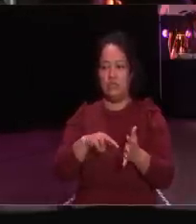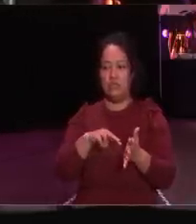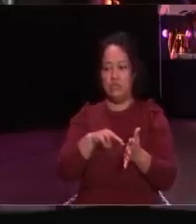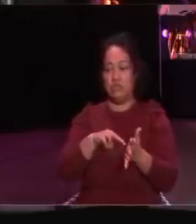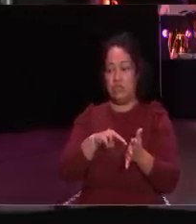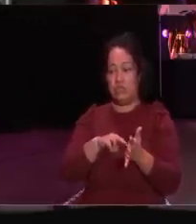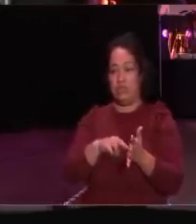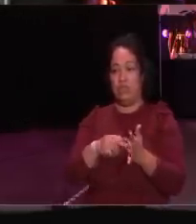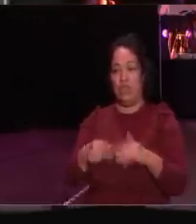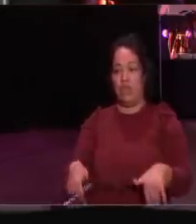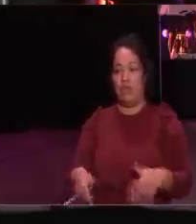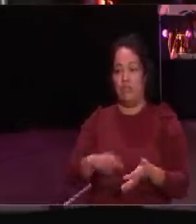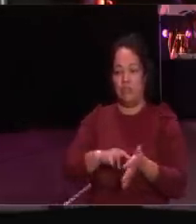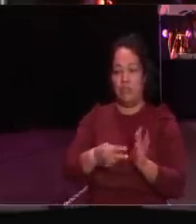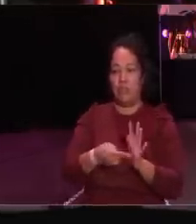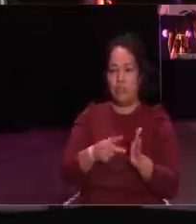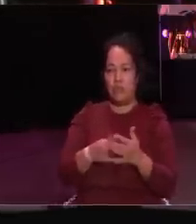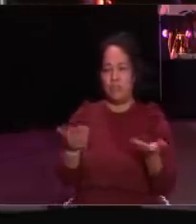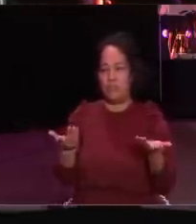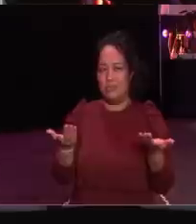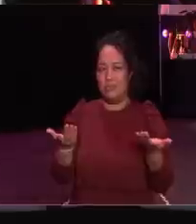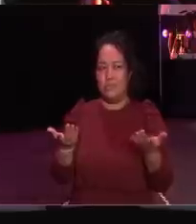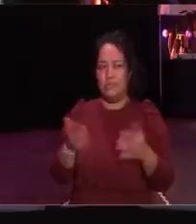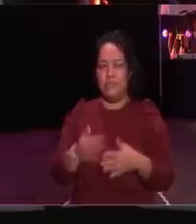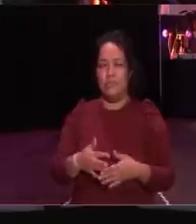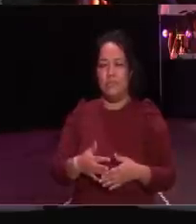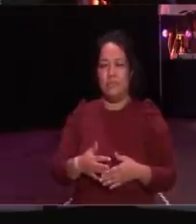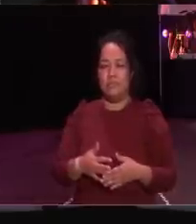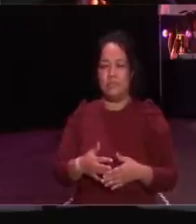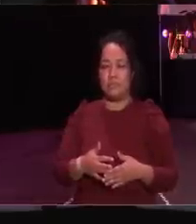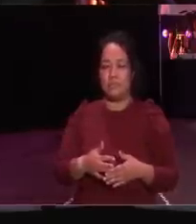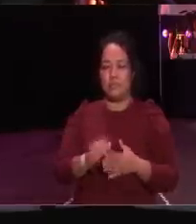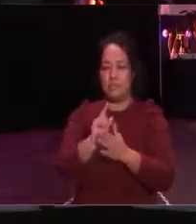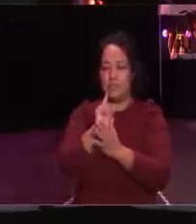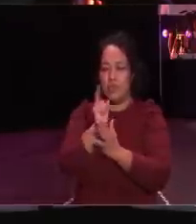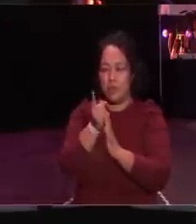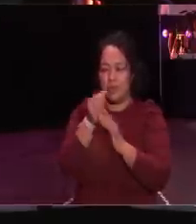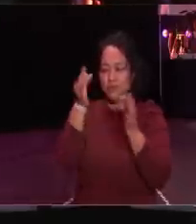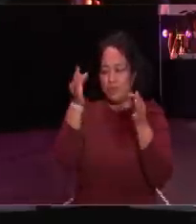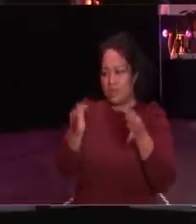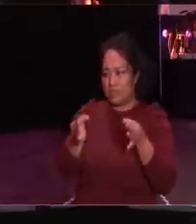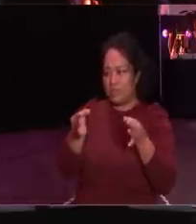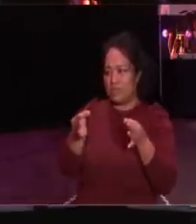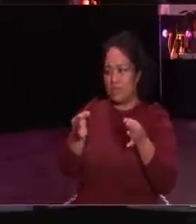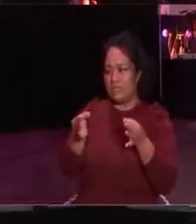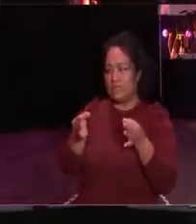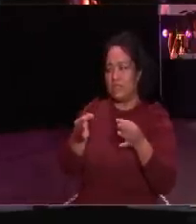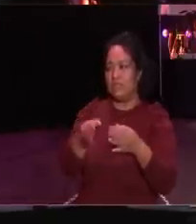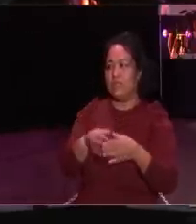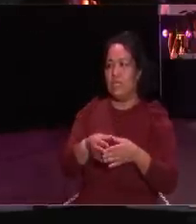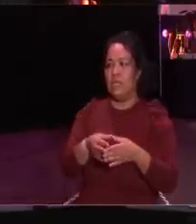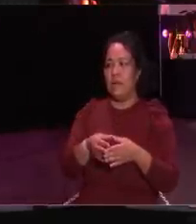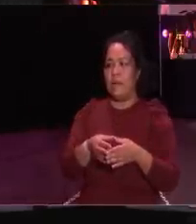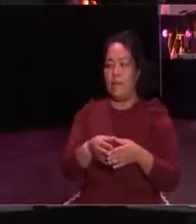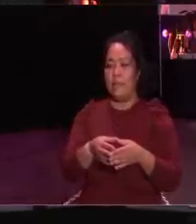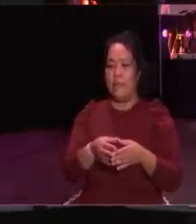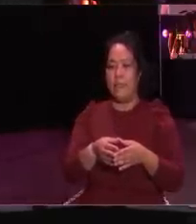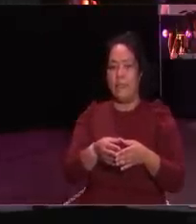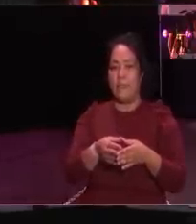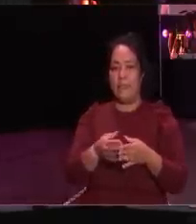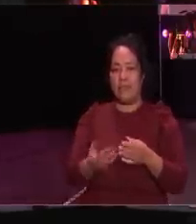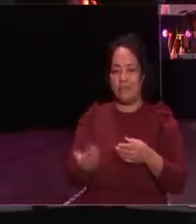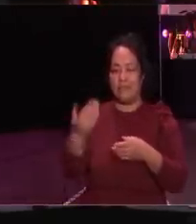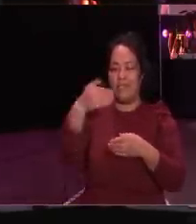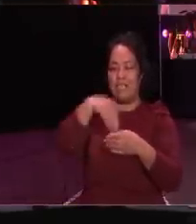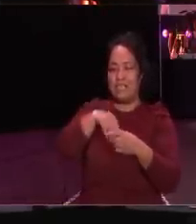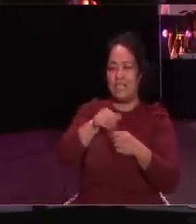what does that mean, then, en ese momento es cuando tú te decides, in that moment is when you decide, a entrar a una relación íntima to con enter